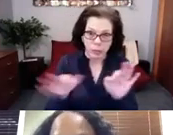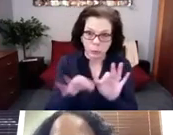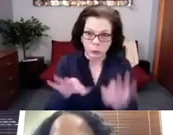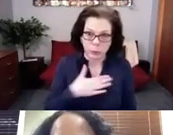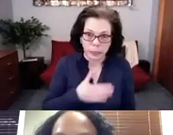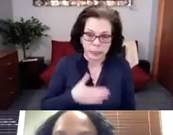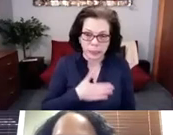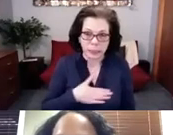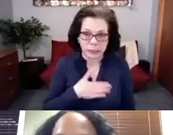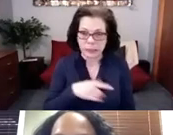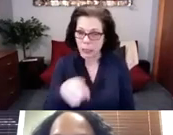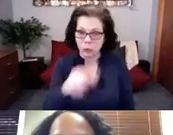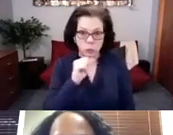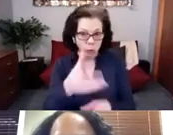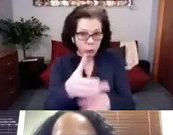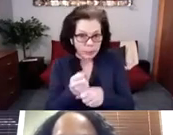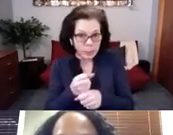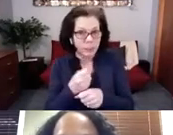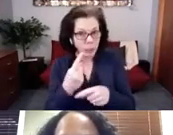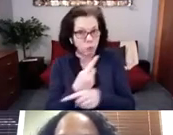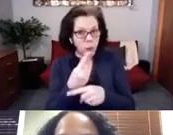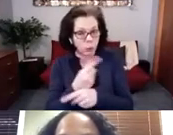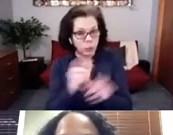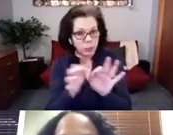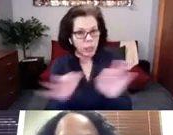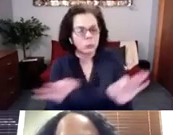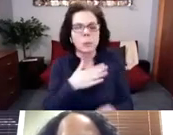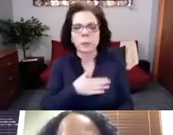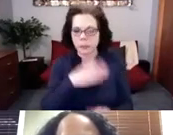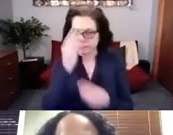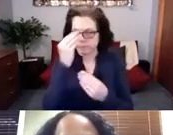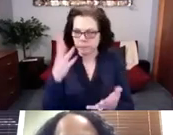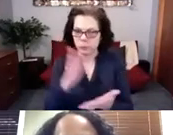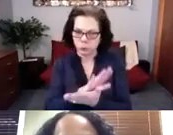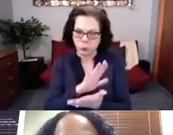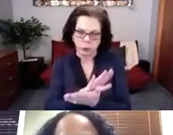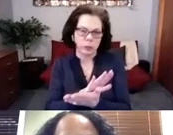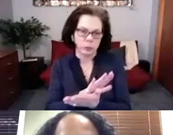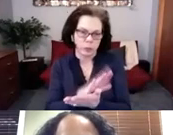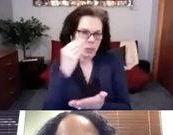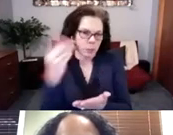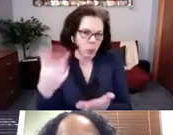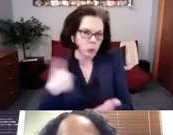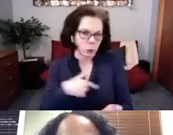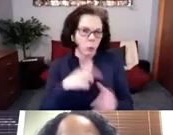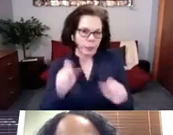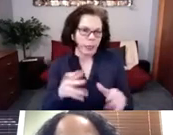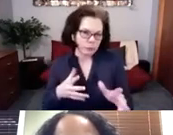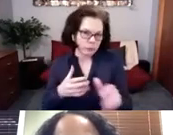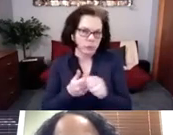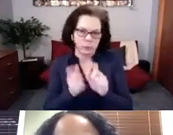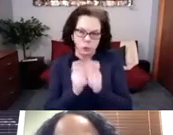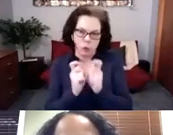you're not getting it, please do reach out to your school and let them know so that we can make these corrections. And